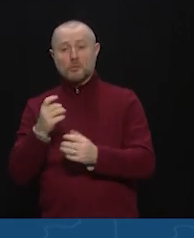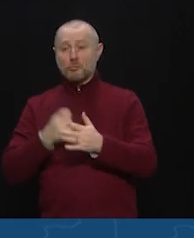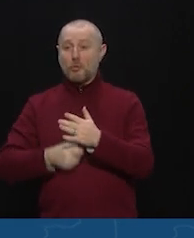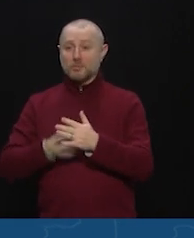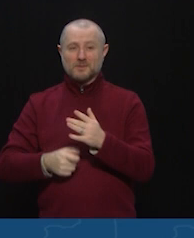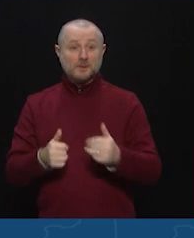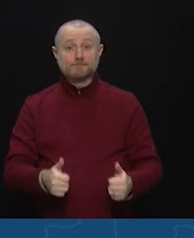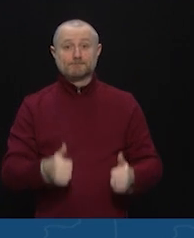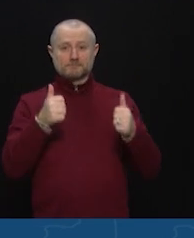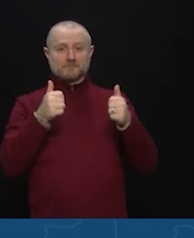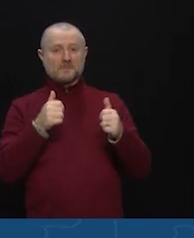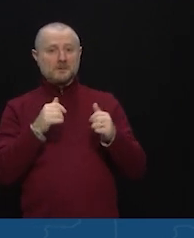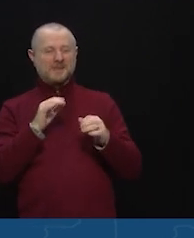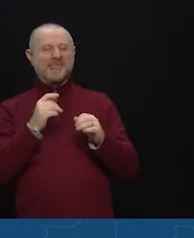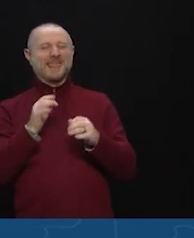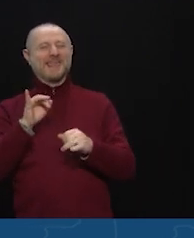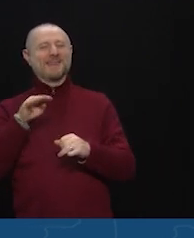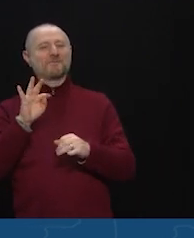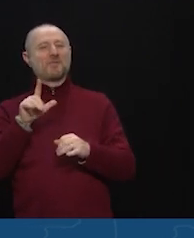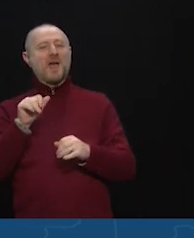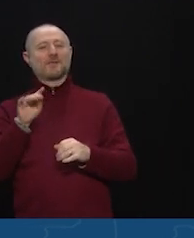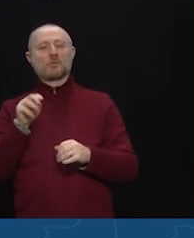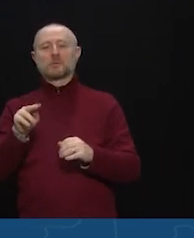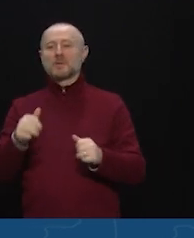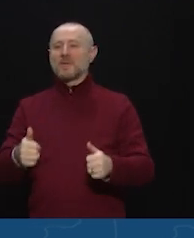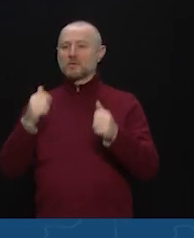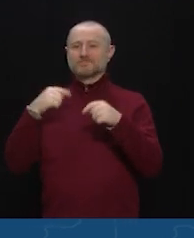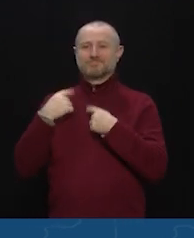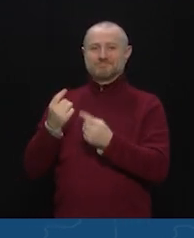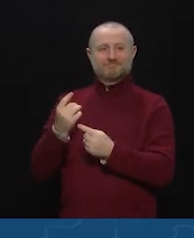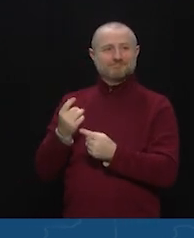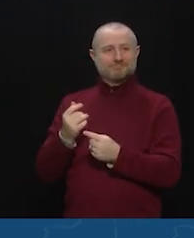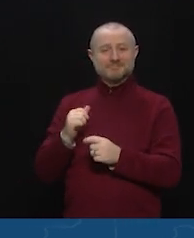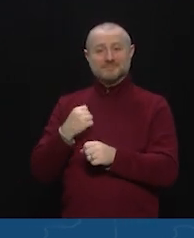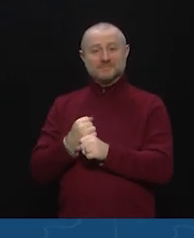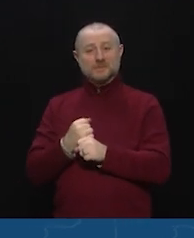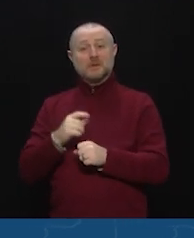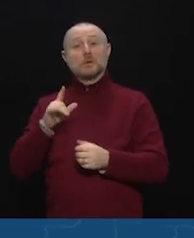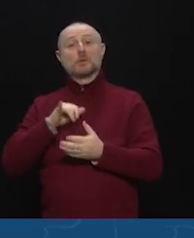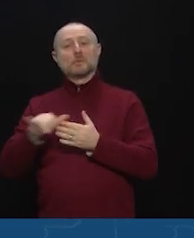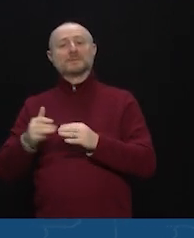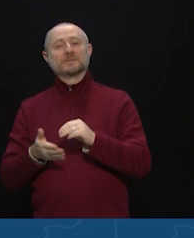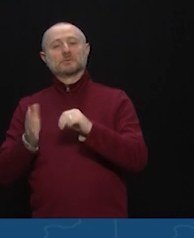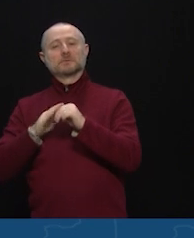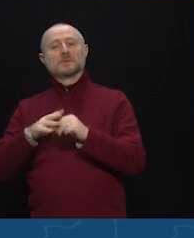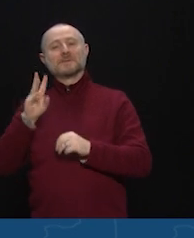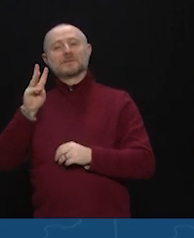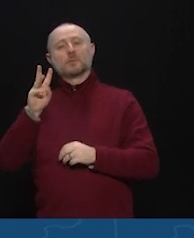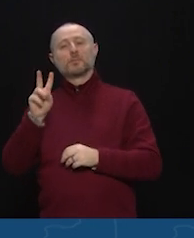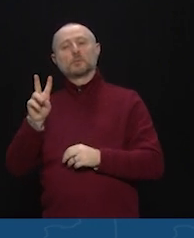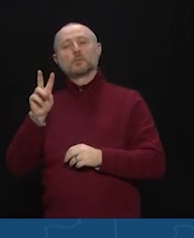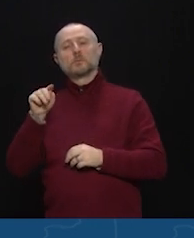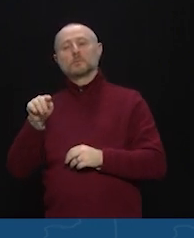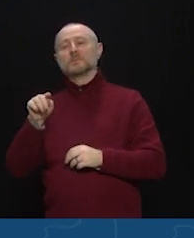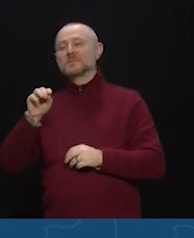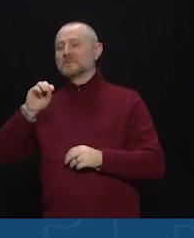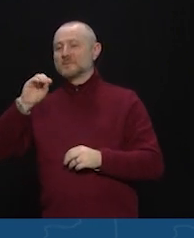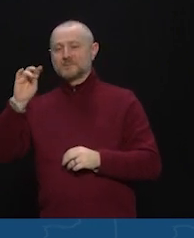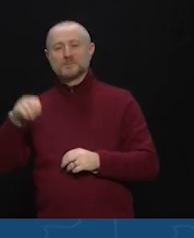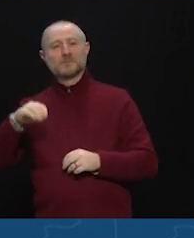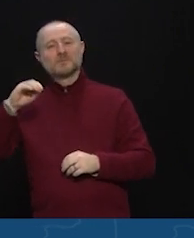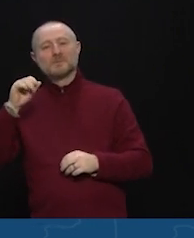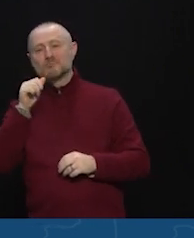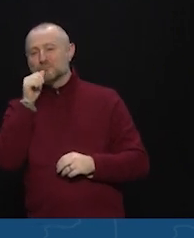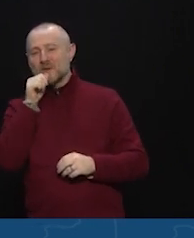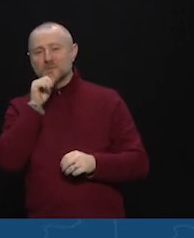As of November, New York's economy has gained 62.6% of the private sector jobs lost in March and April of 2020.